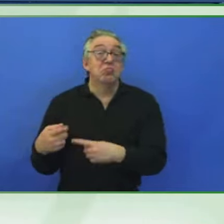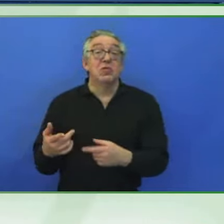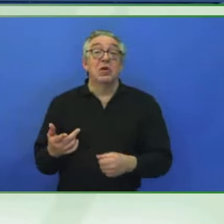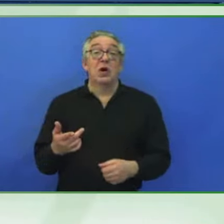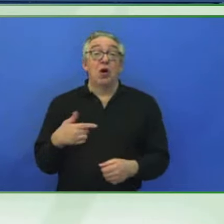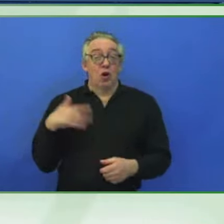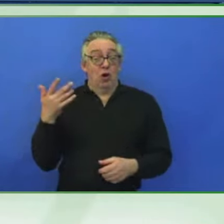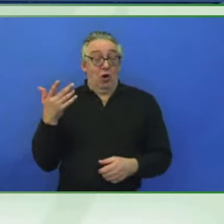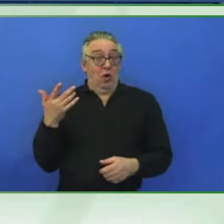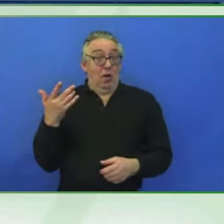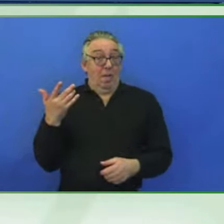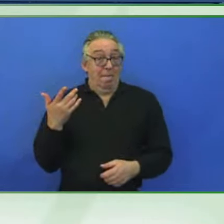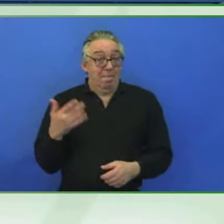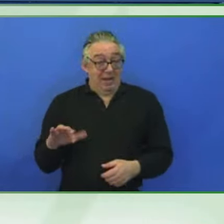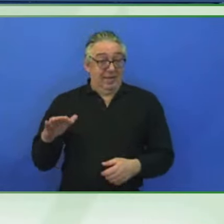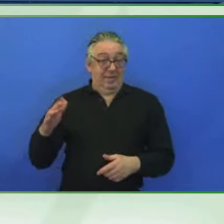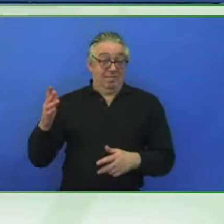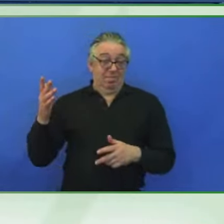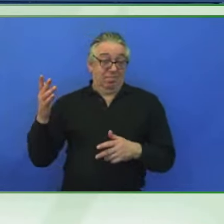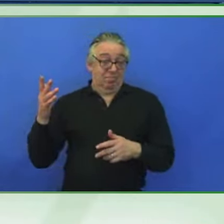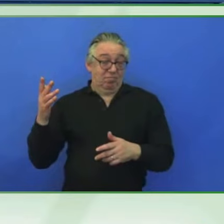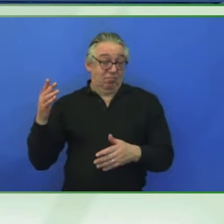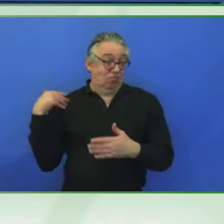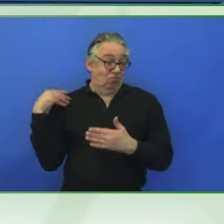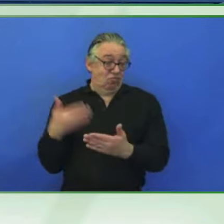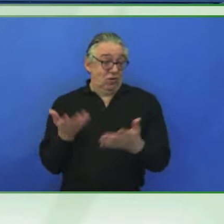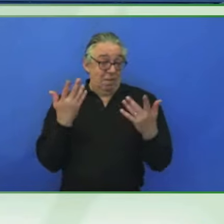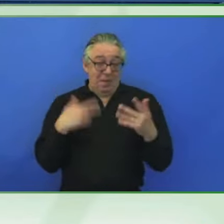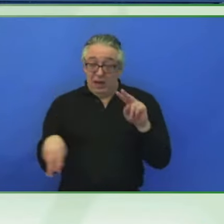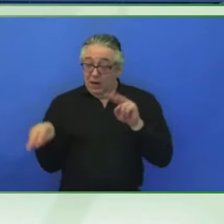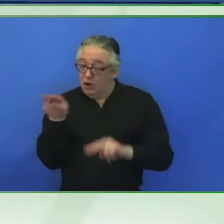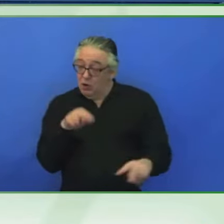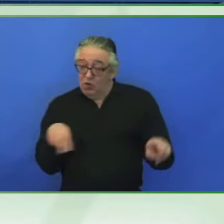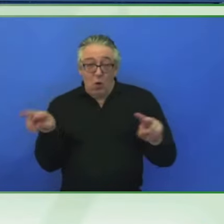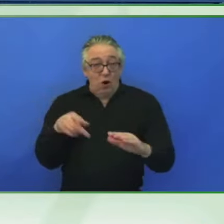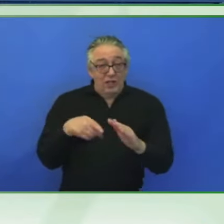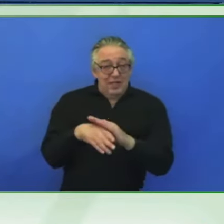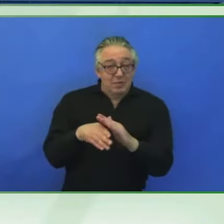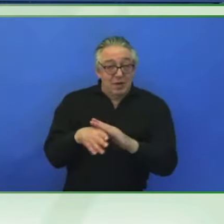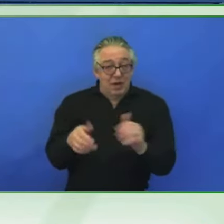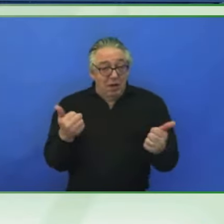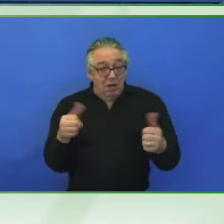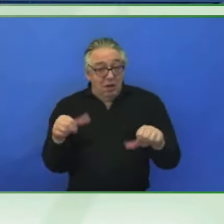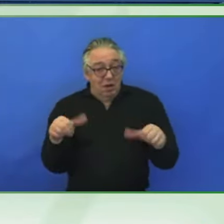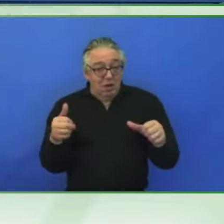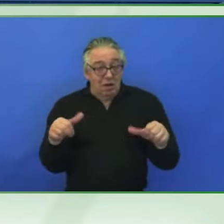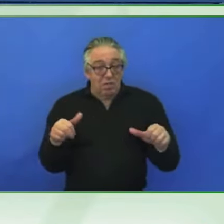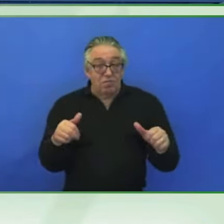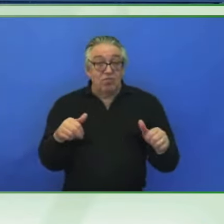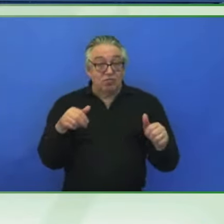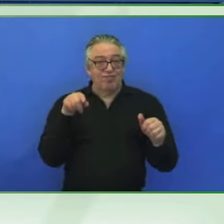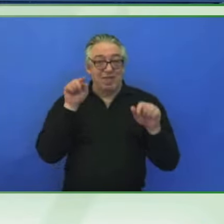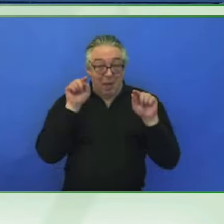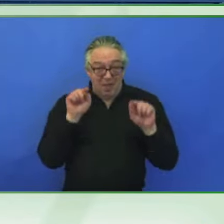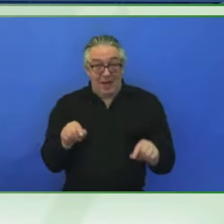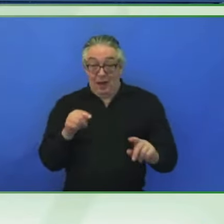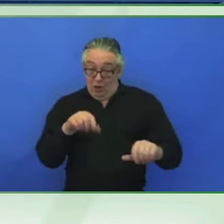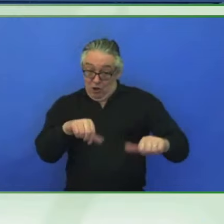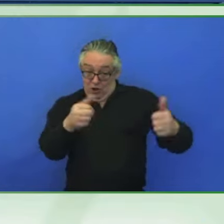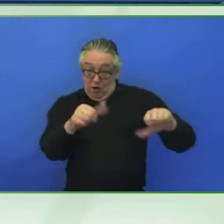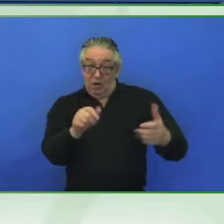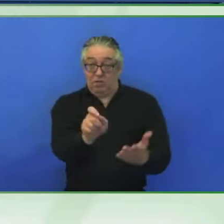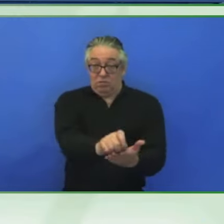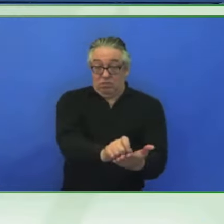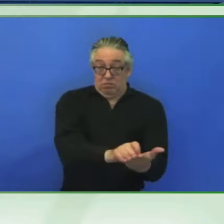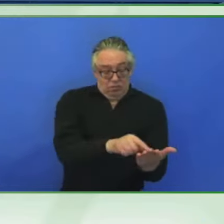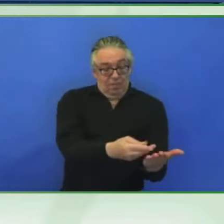accessibility conditions. The result of this review has been decisive for drafting the technical conditions that TMB